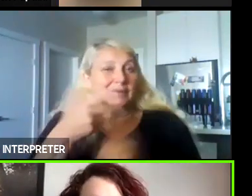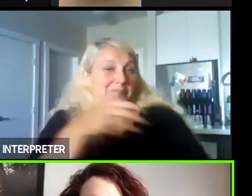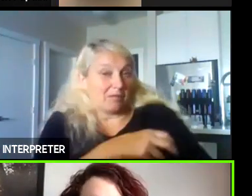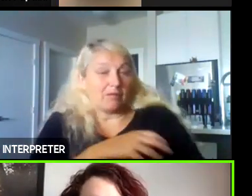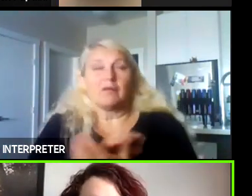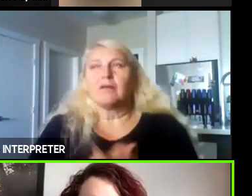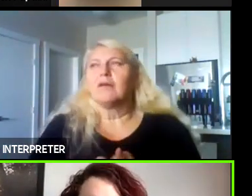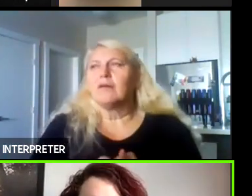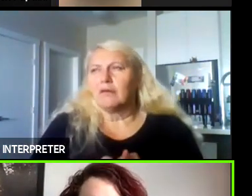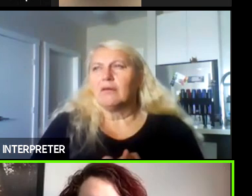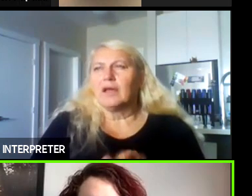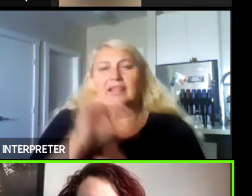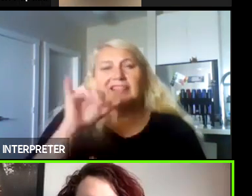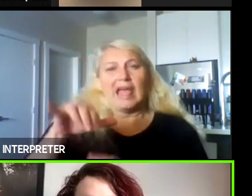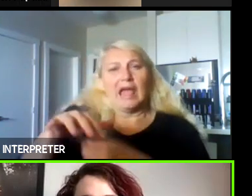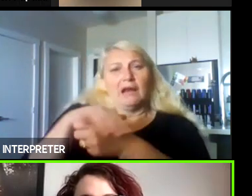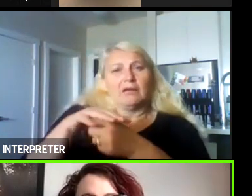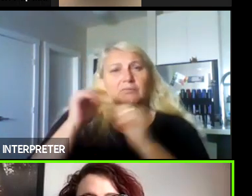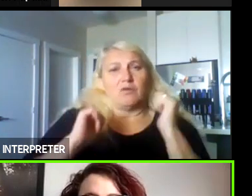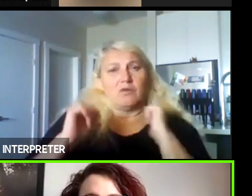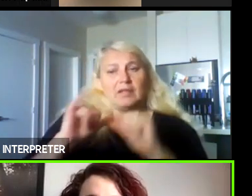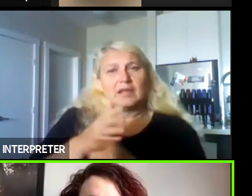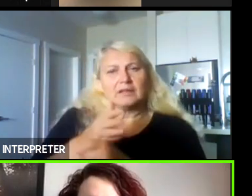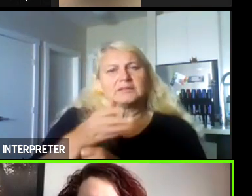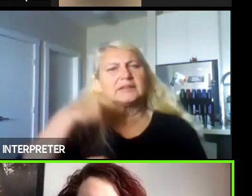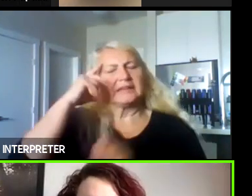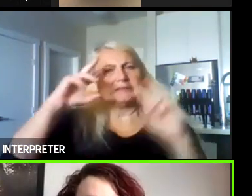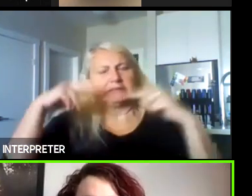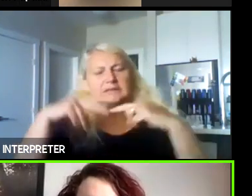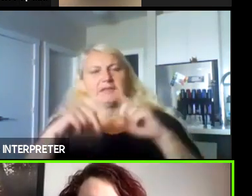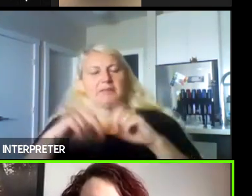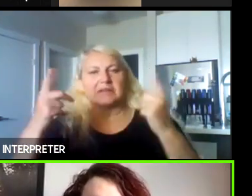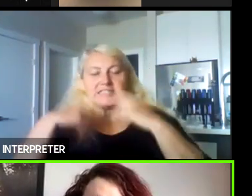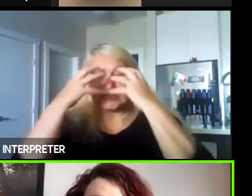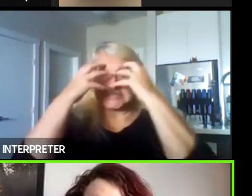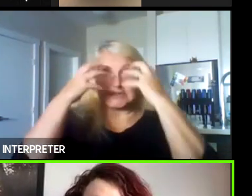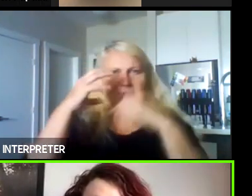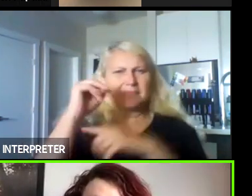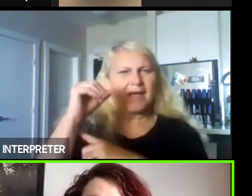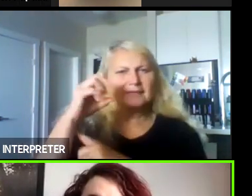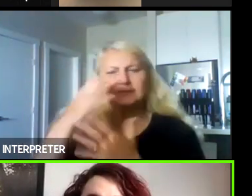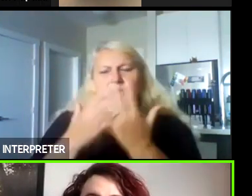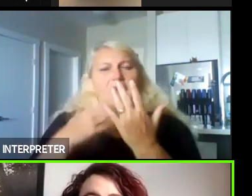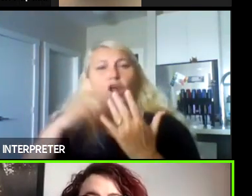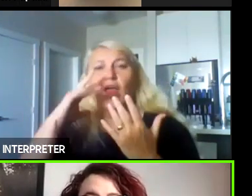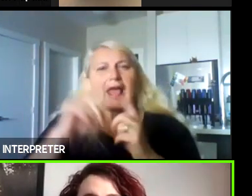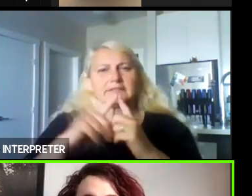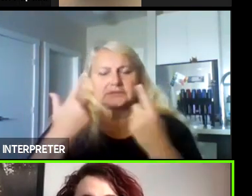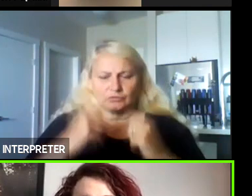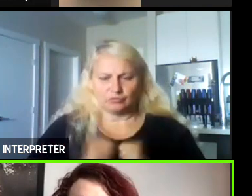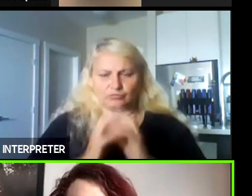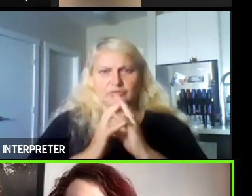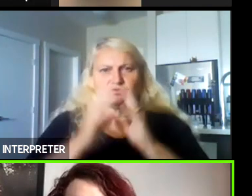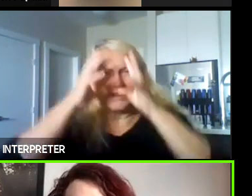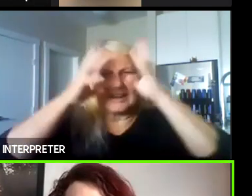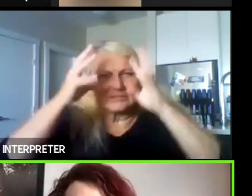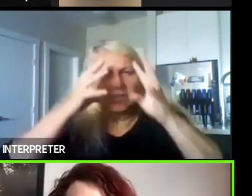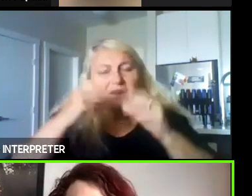me involves thinking about experiences of madness as sources of aesthetic generativity and points of